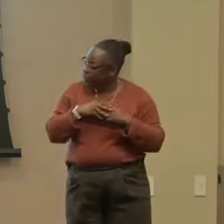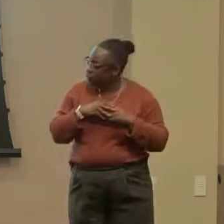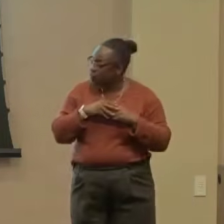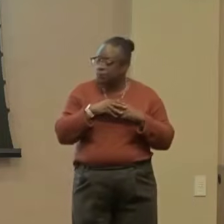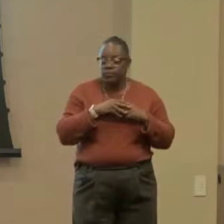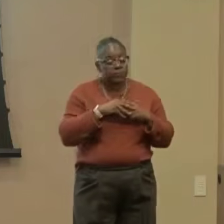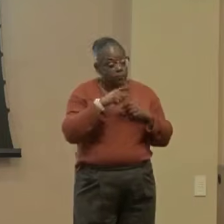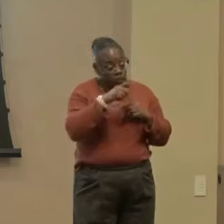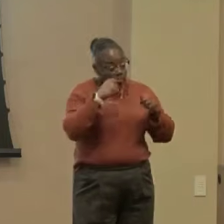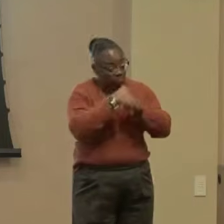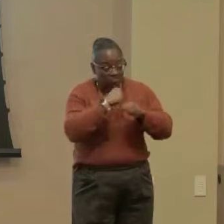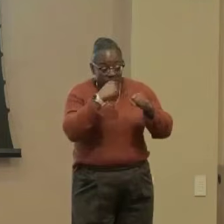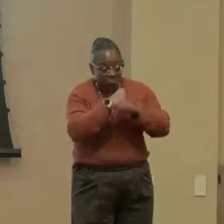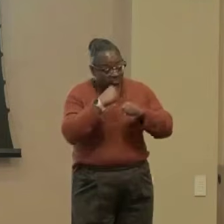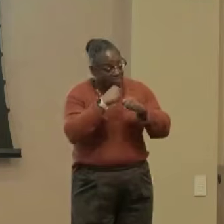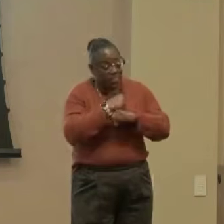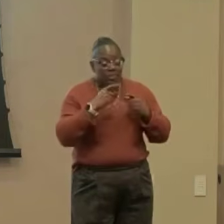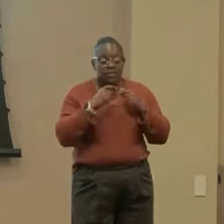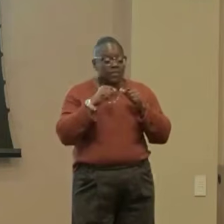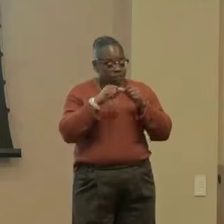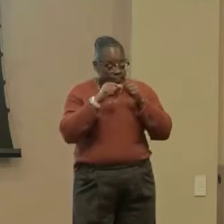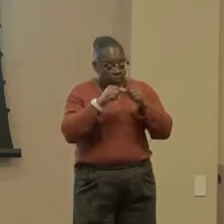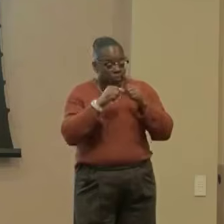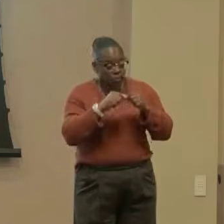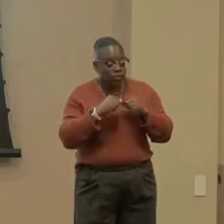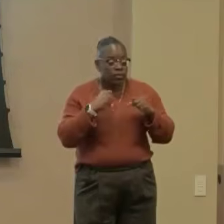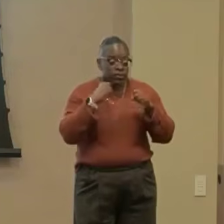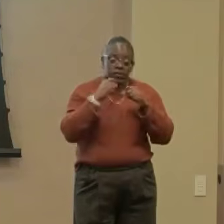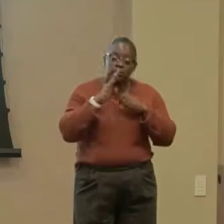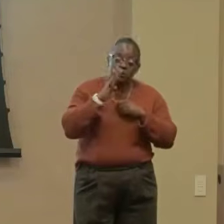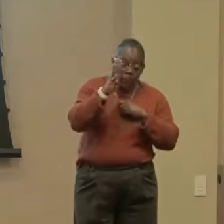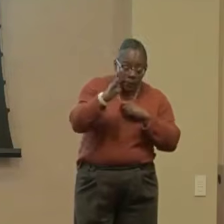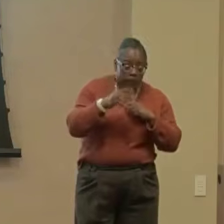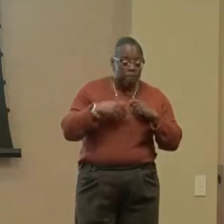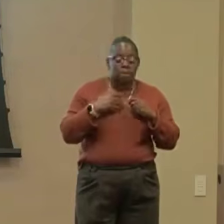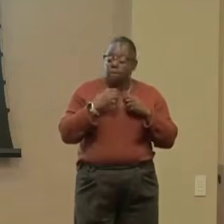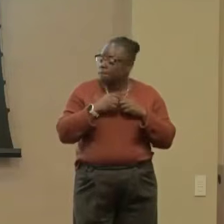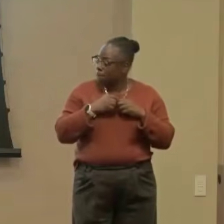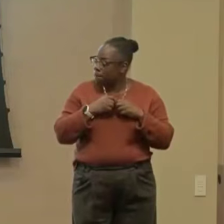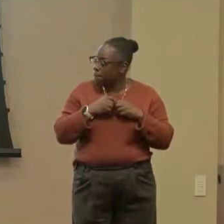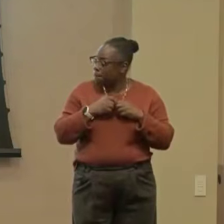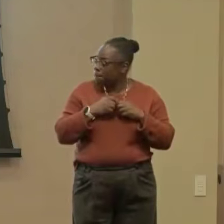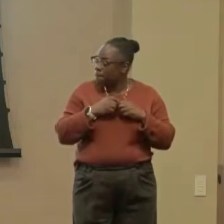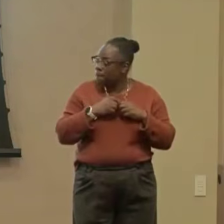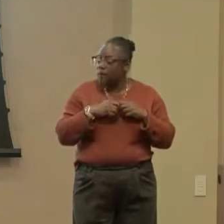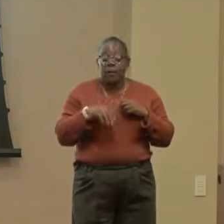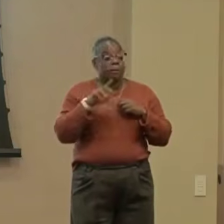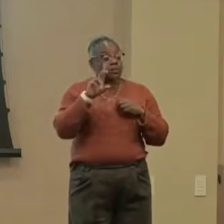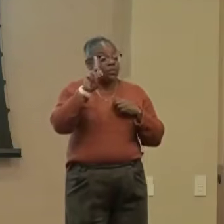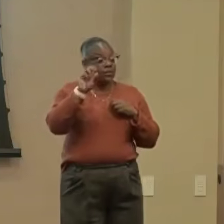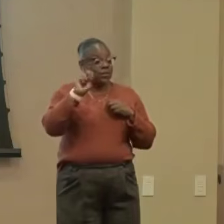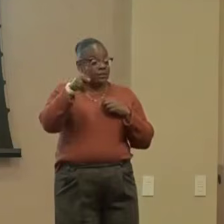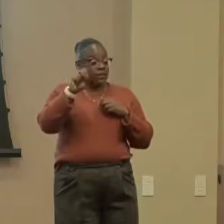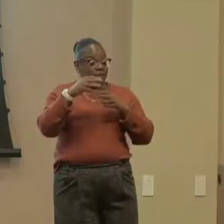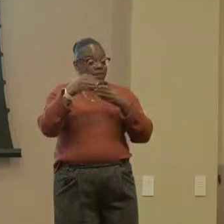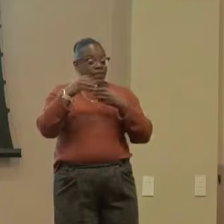Just keep fighting, keep advocating the best you can. Make sure that, the Disability Center,